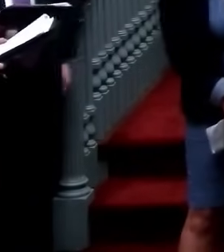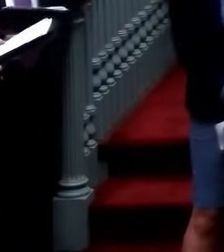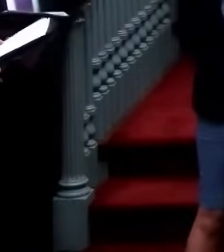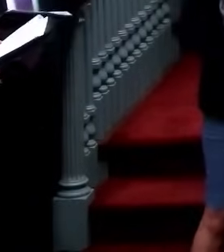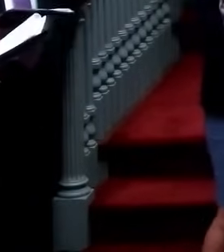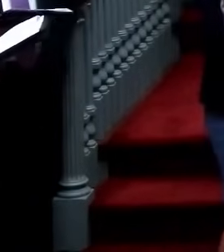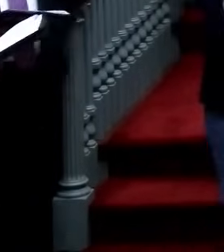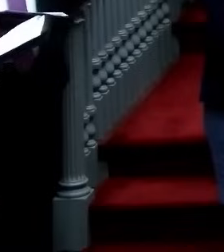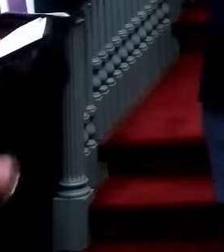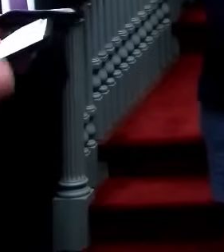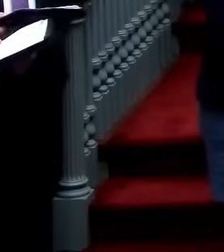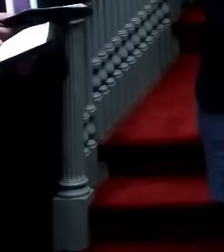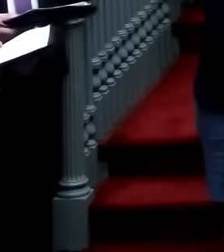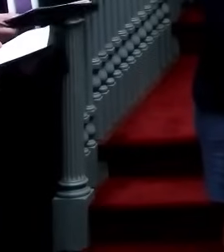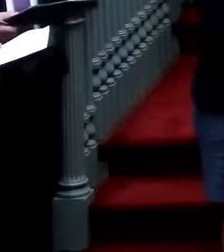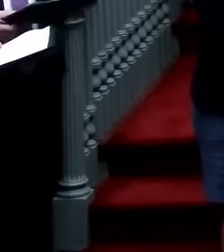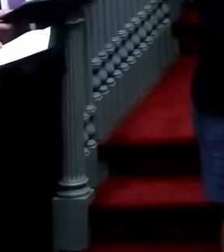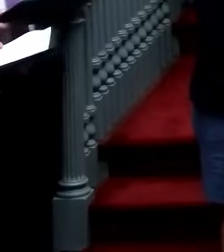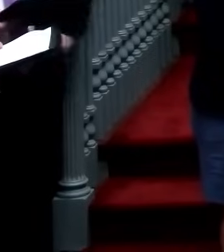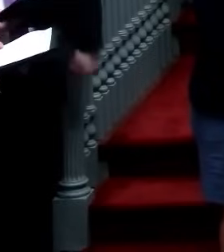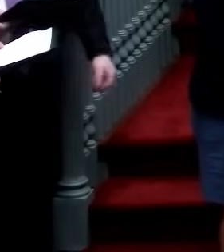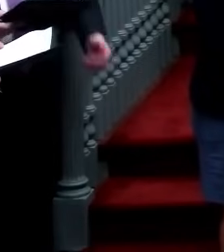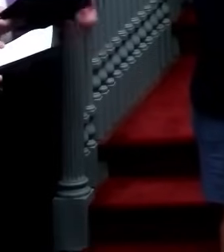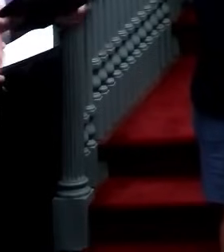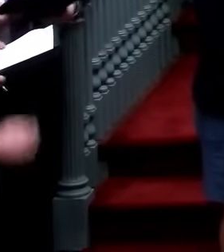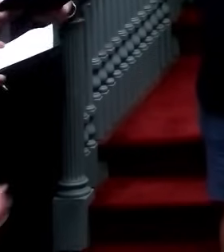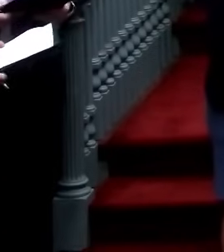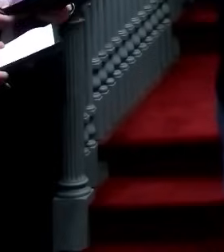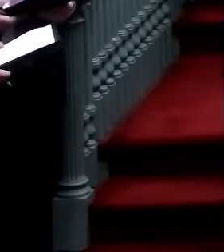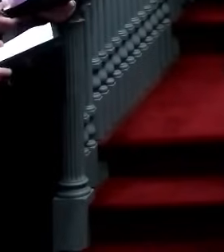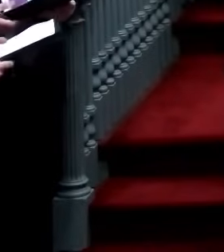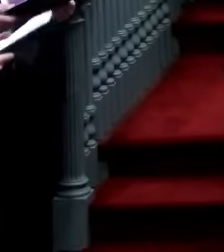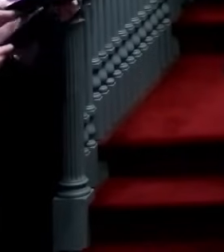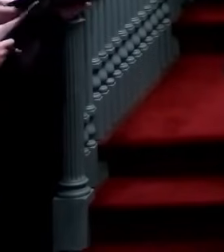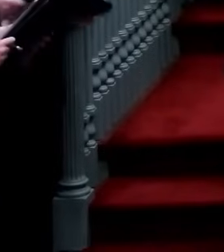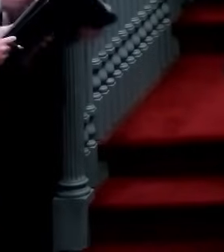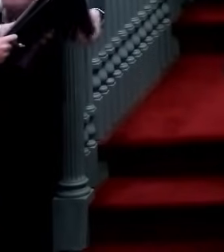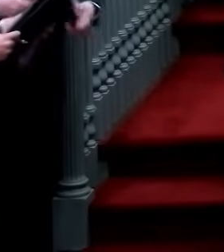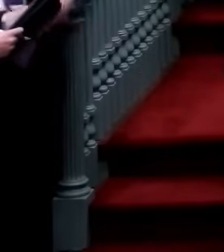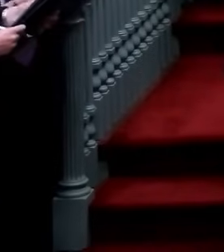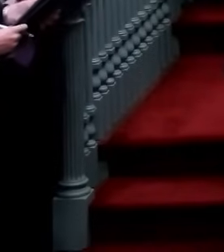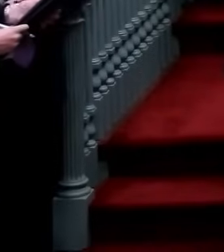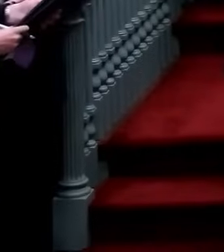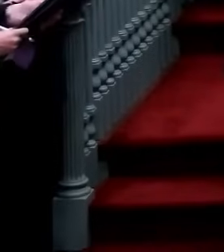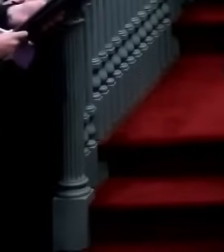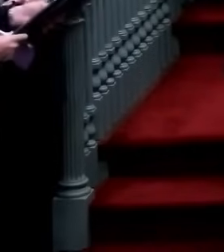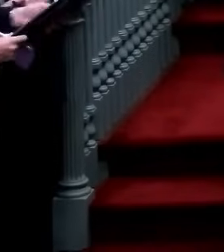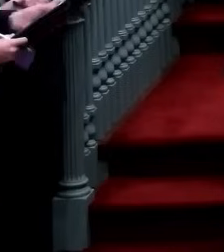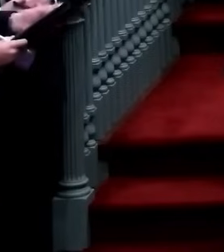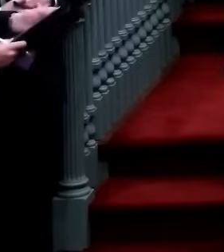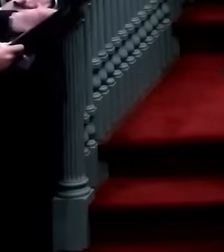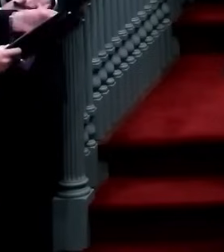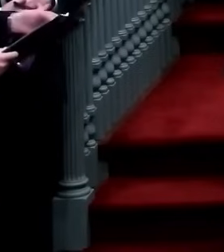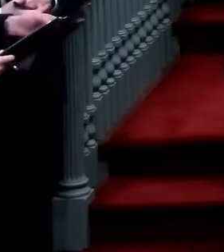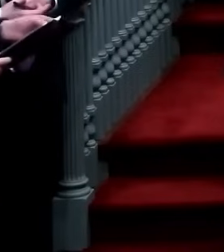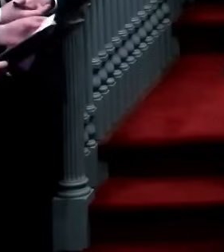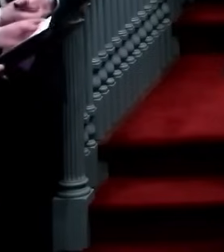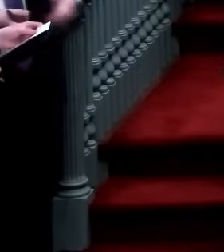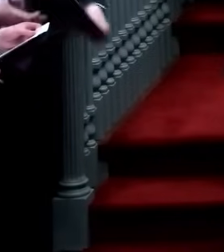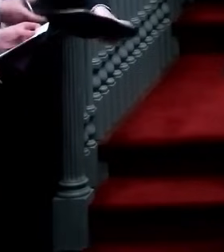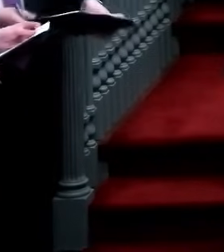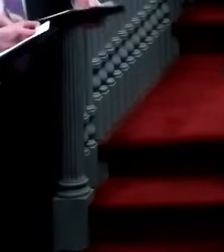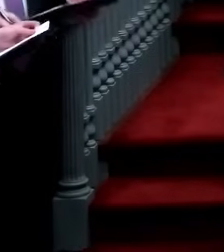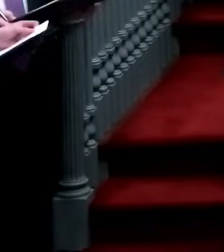After we've greeted the executive officials, sir, I think we're going to be standing here for